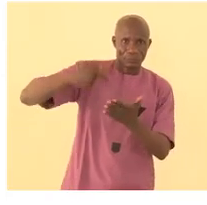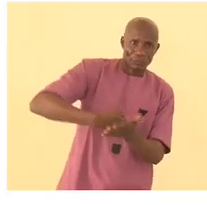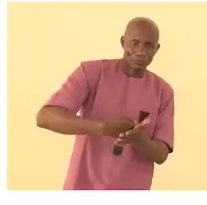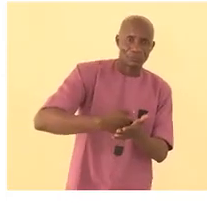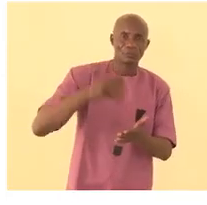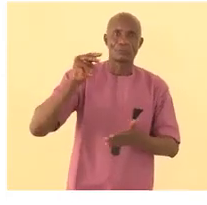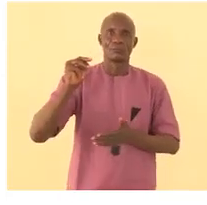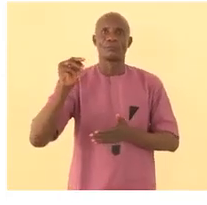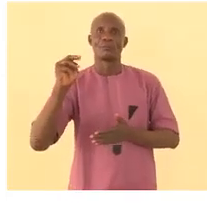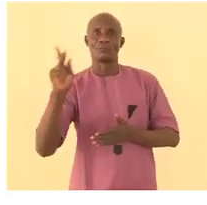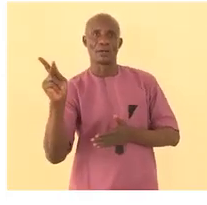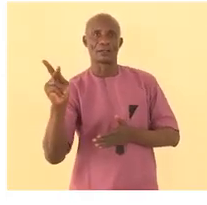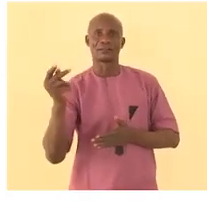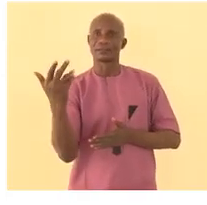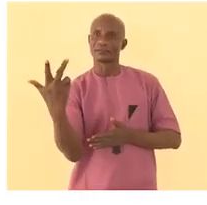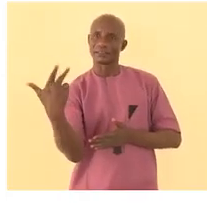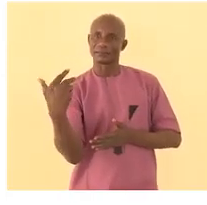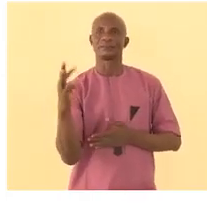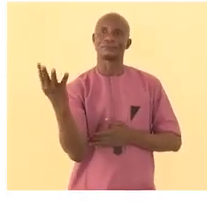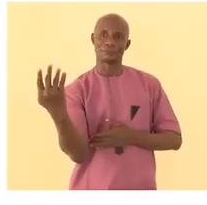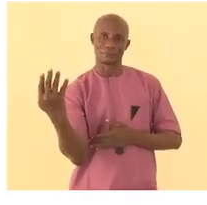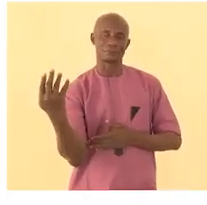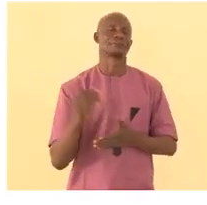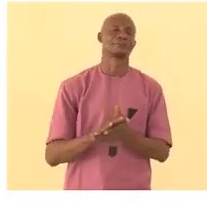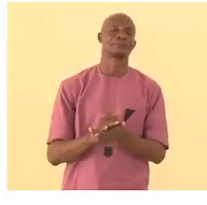the Gospel of St. Mark chapter 13 and 14.